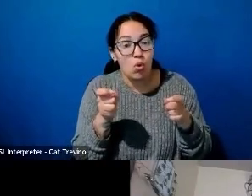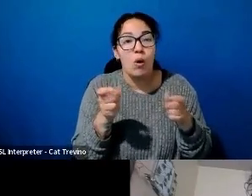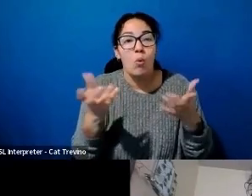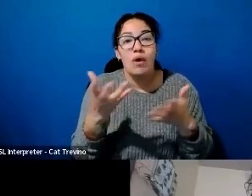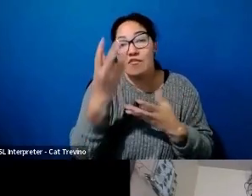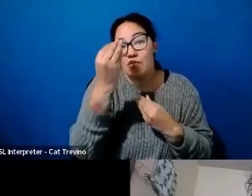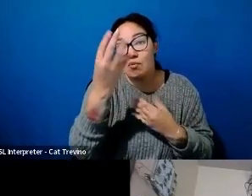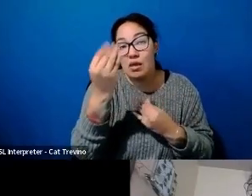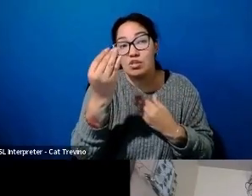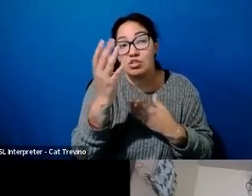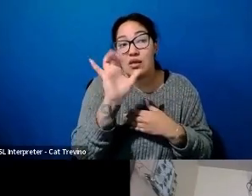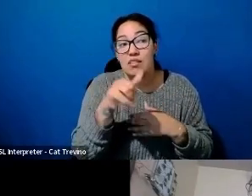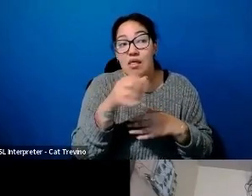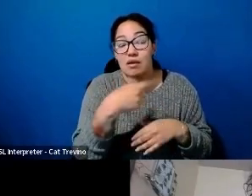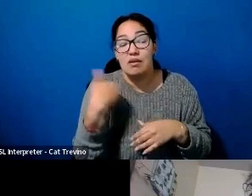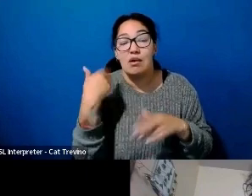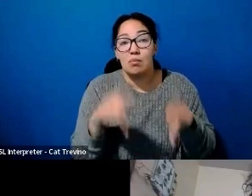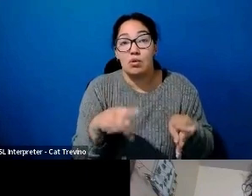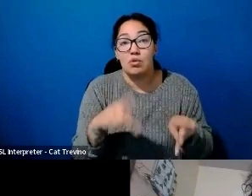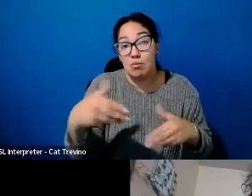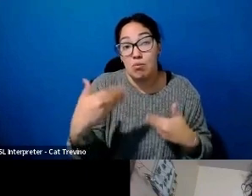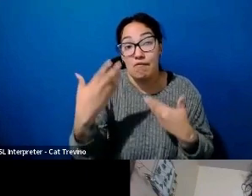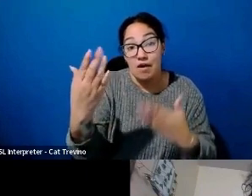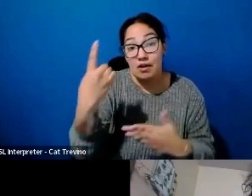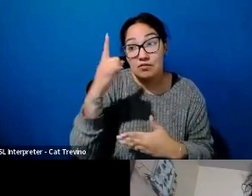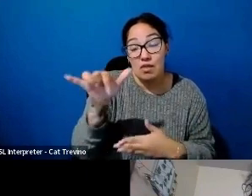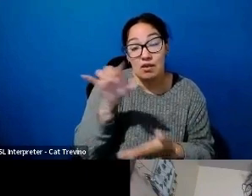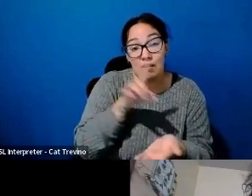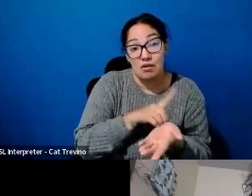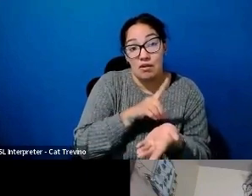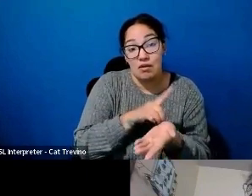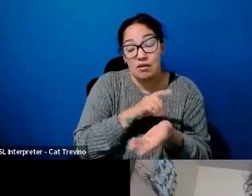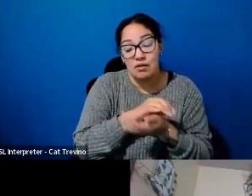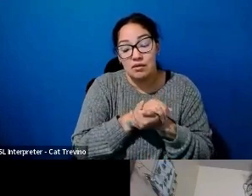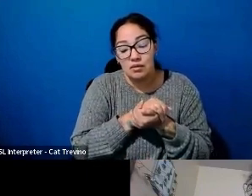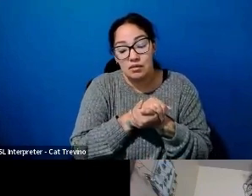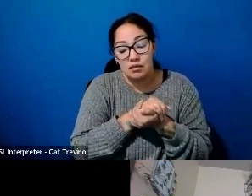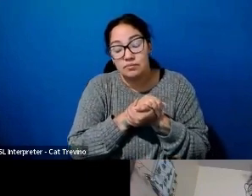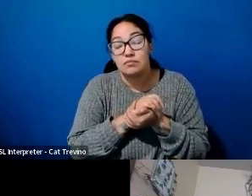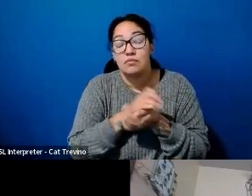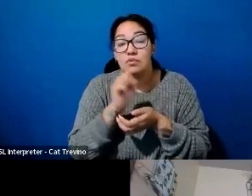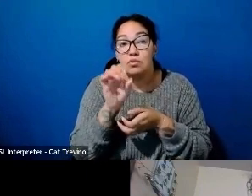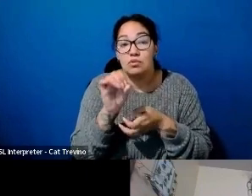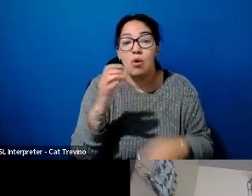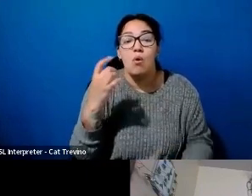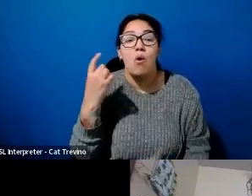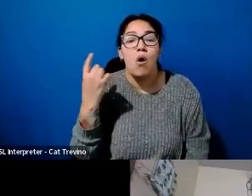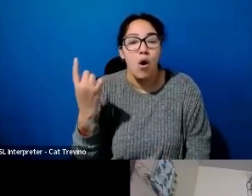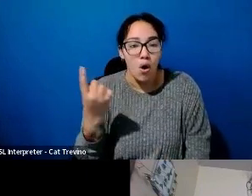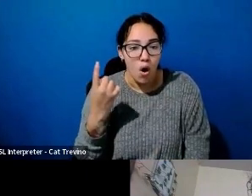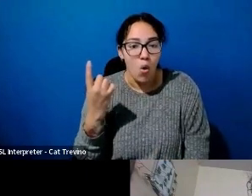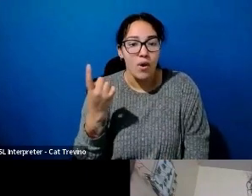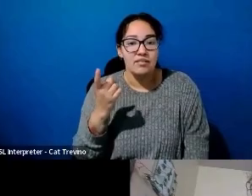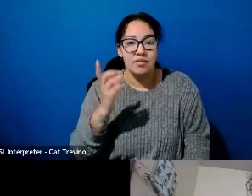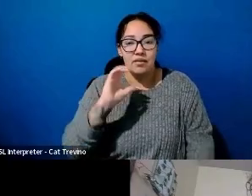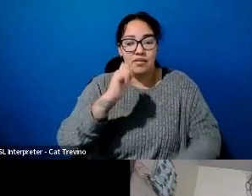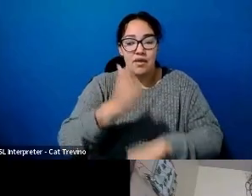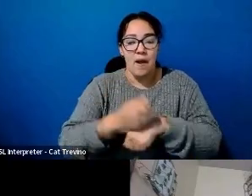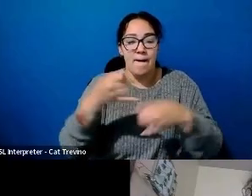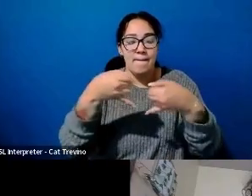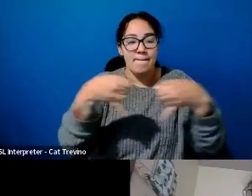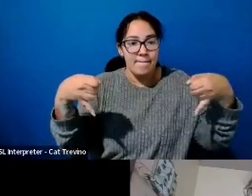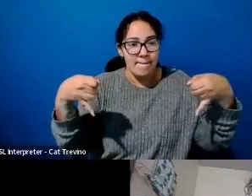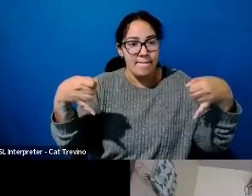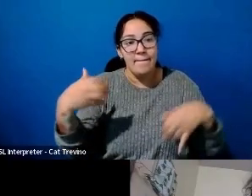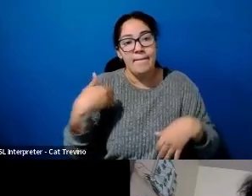young person is giving to the medical provider. And so you should always set a boundary that the